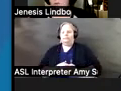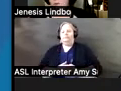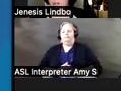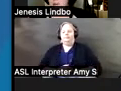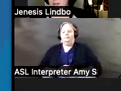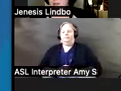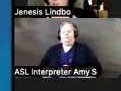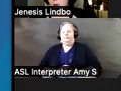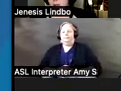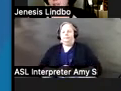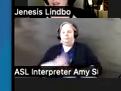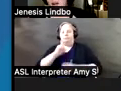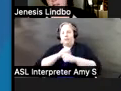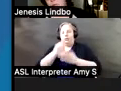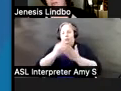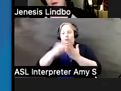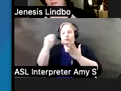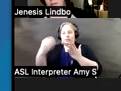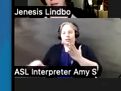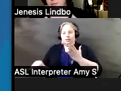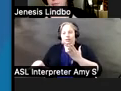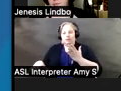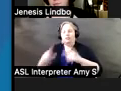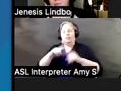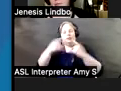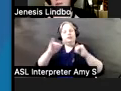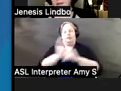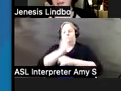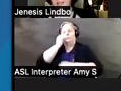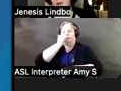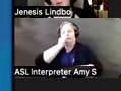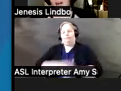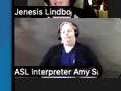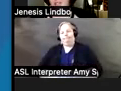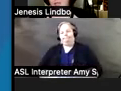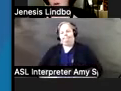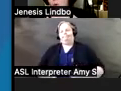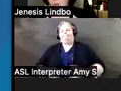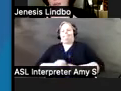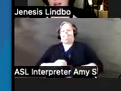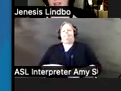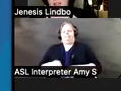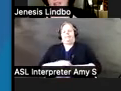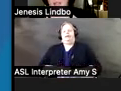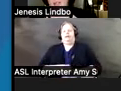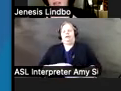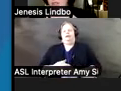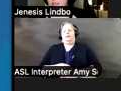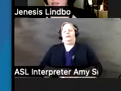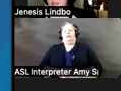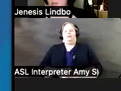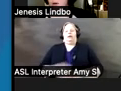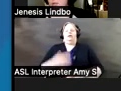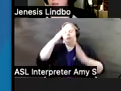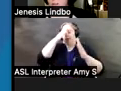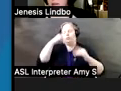While those were expensive up front, I use them every day. So I hope that this changes